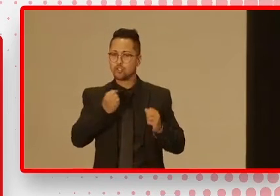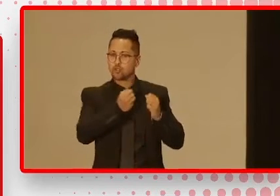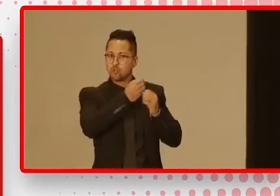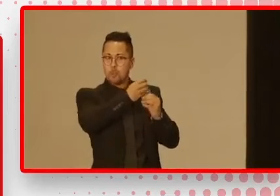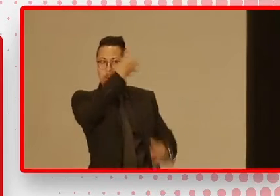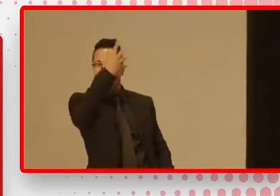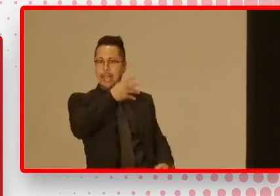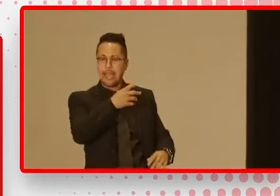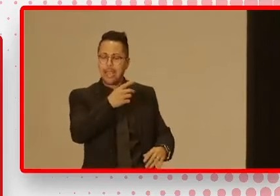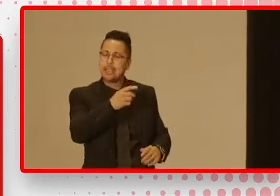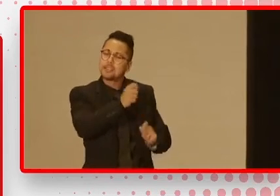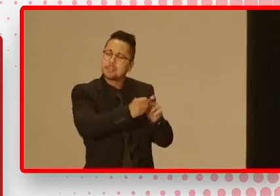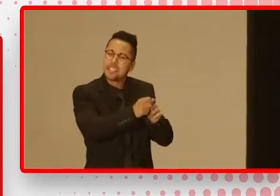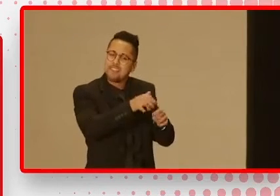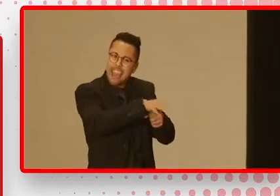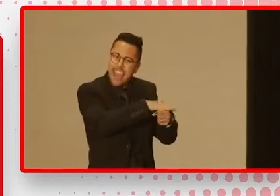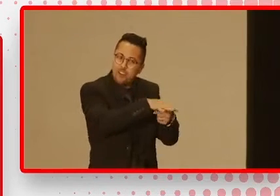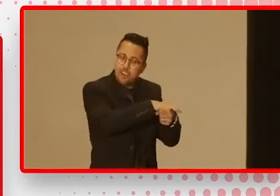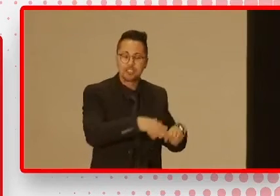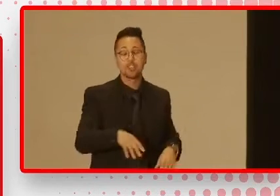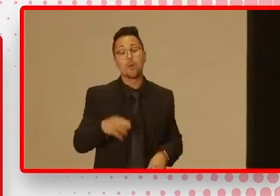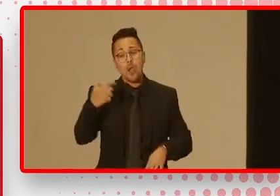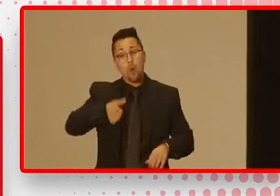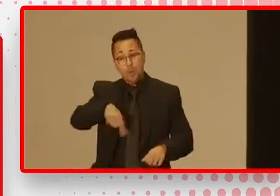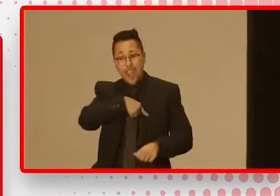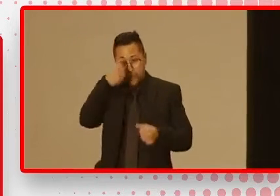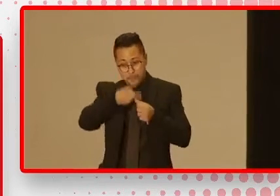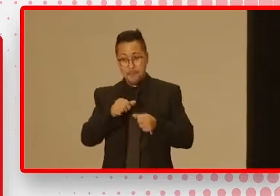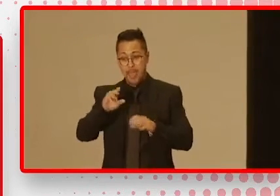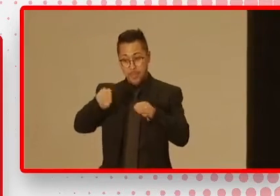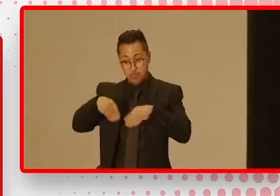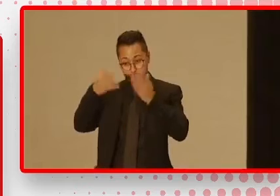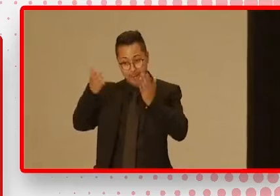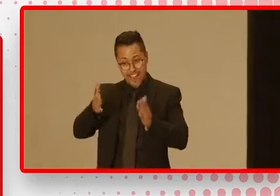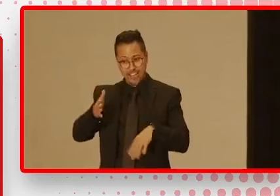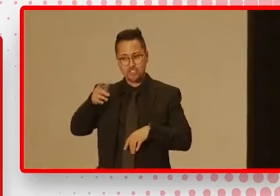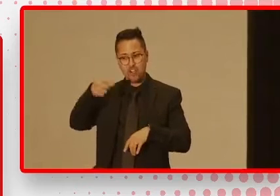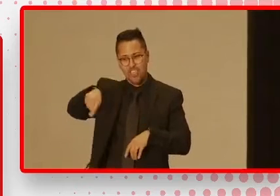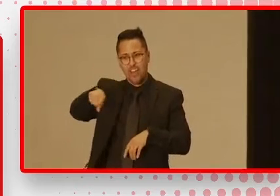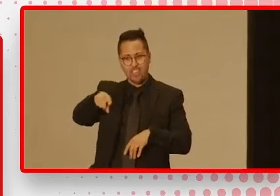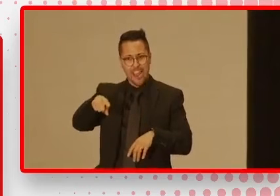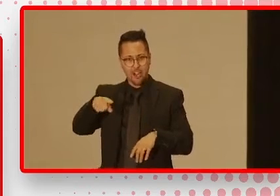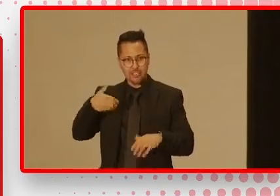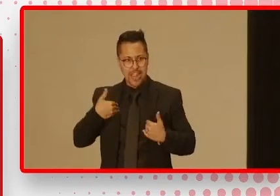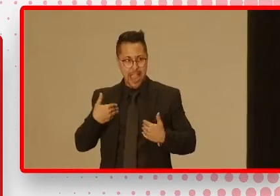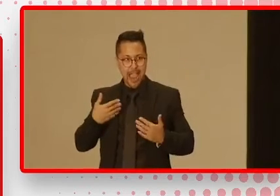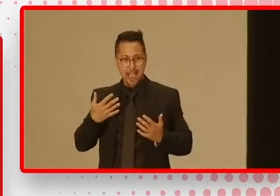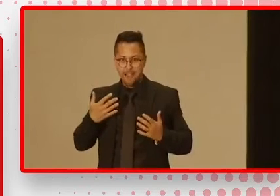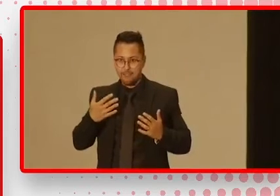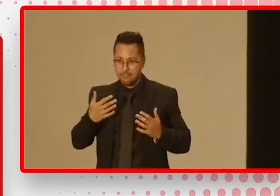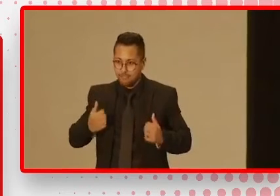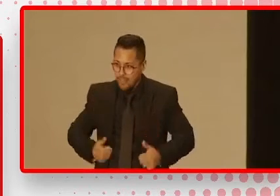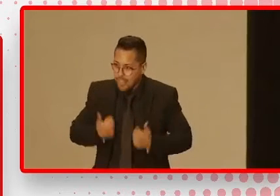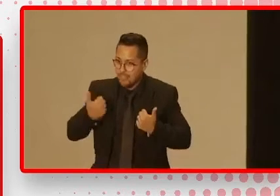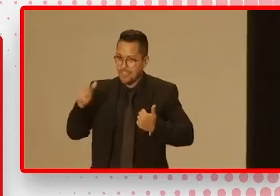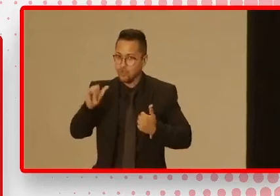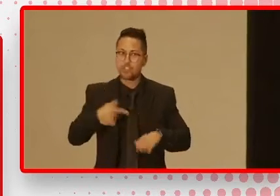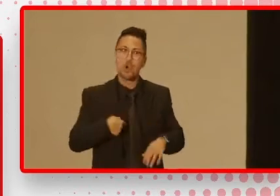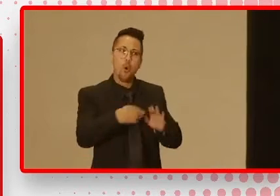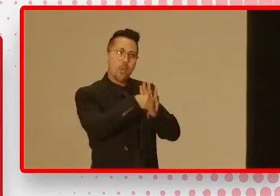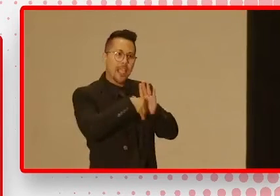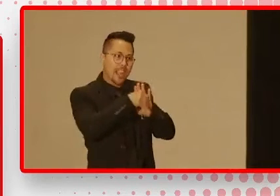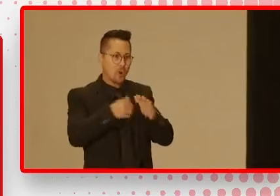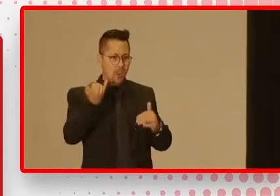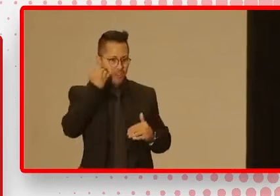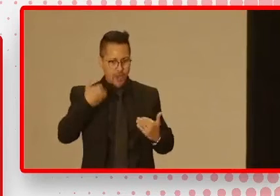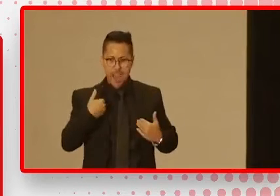have to remember that our providers are there to make a living too. So if, you know, like Orlando area, if we had 100 providers